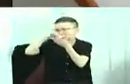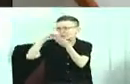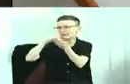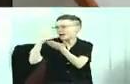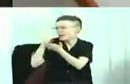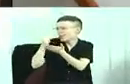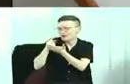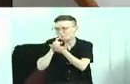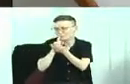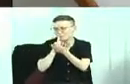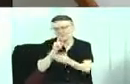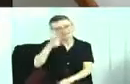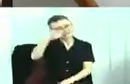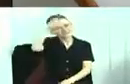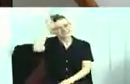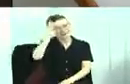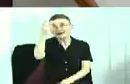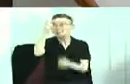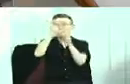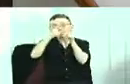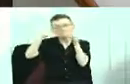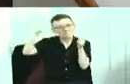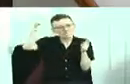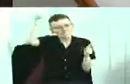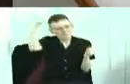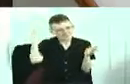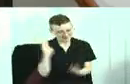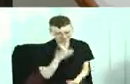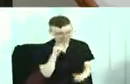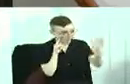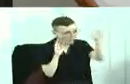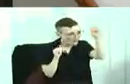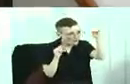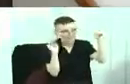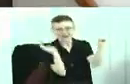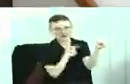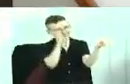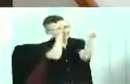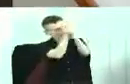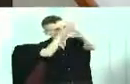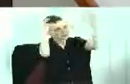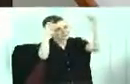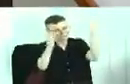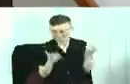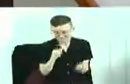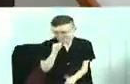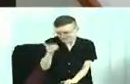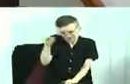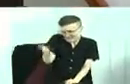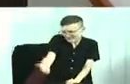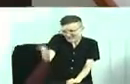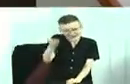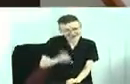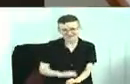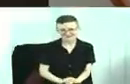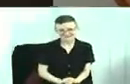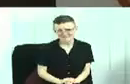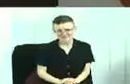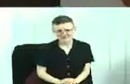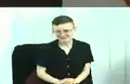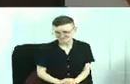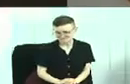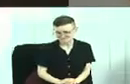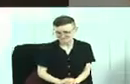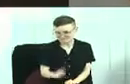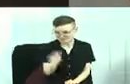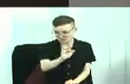is bigger than we could ever hope for or imagine. It ain't there. It ain't there. And